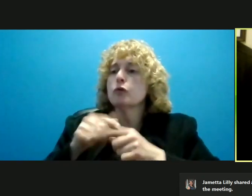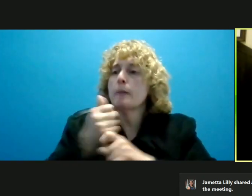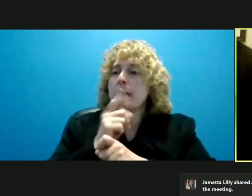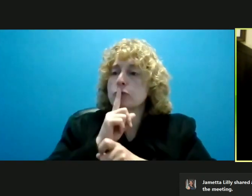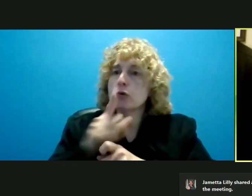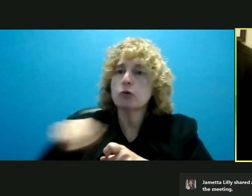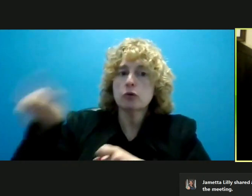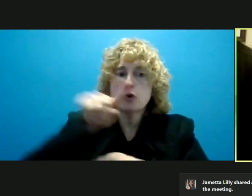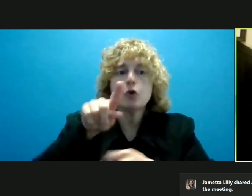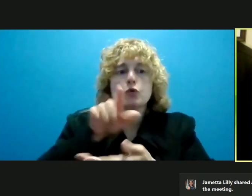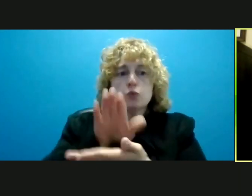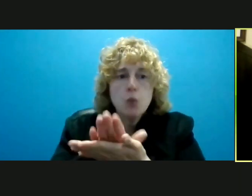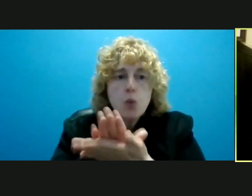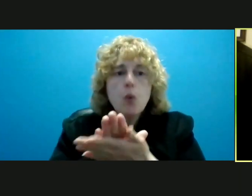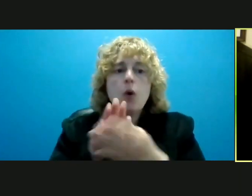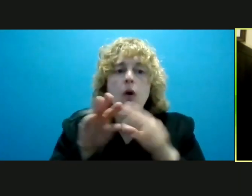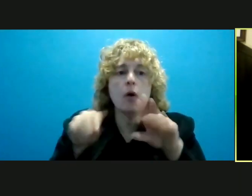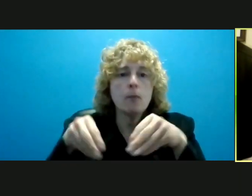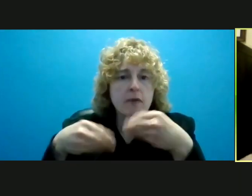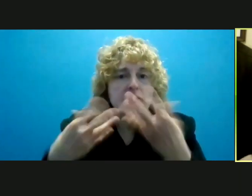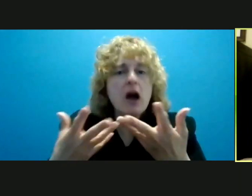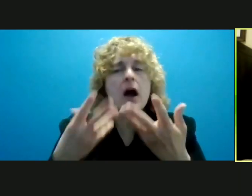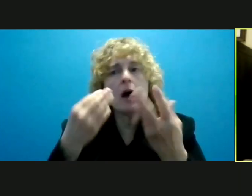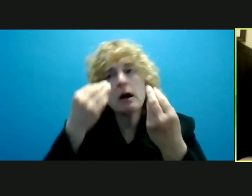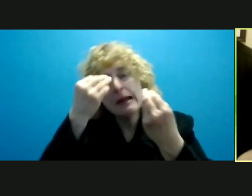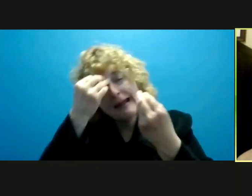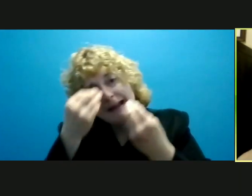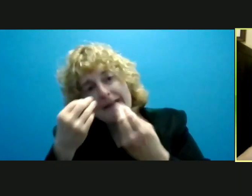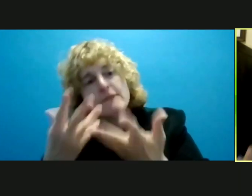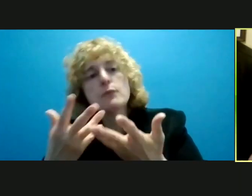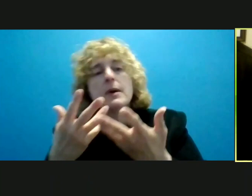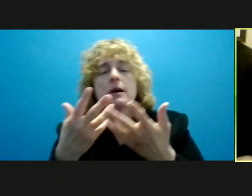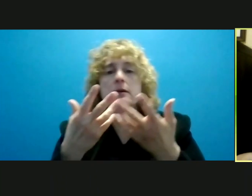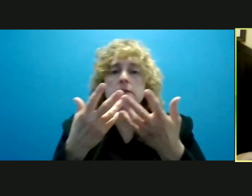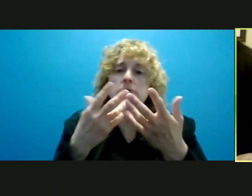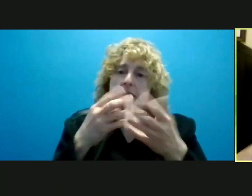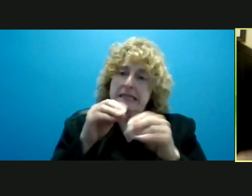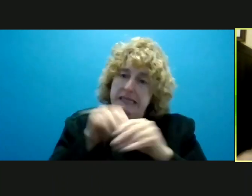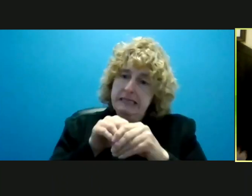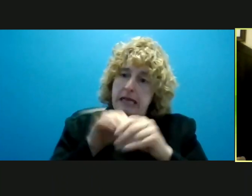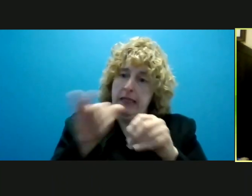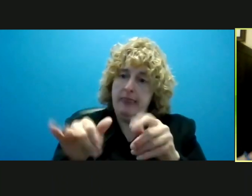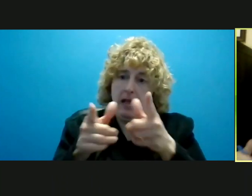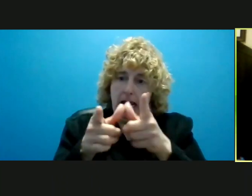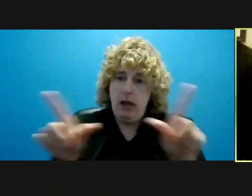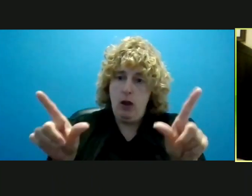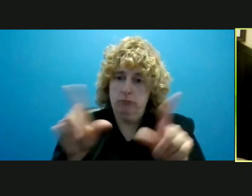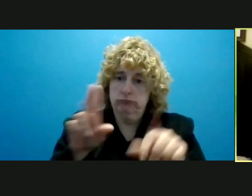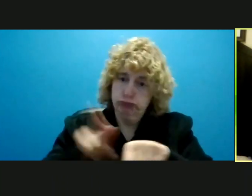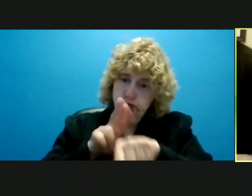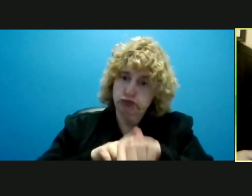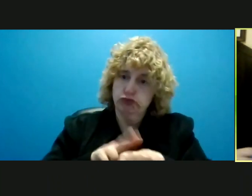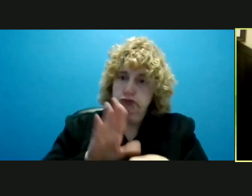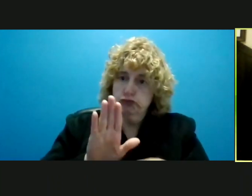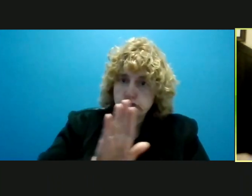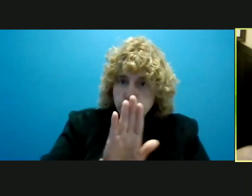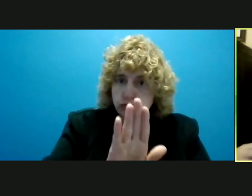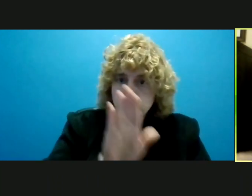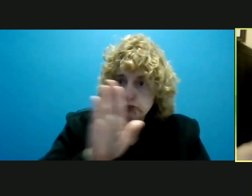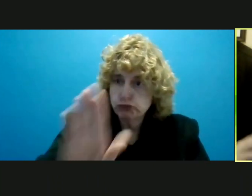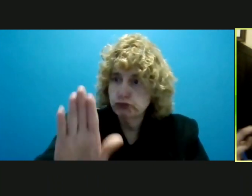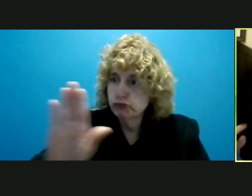providing information in the language, the native language of their